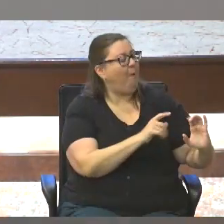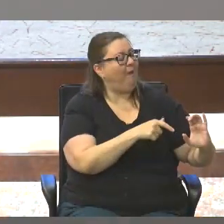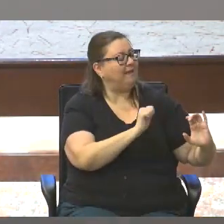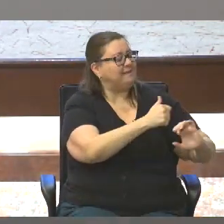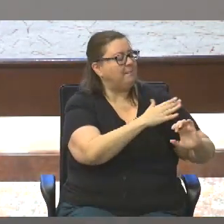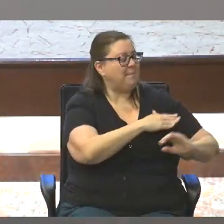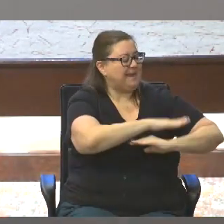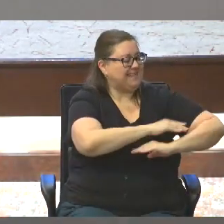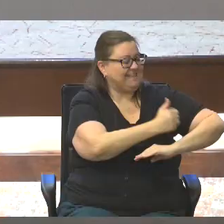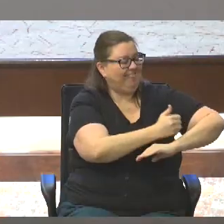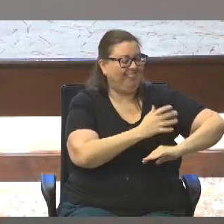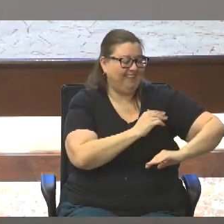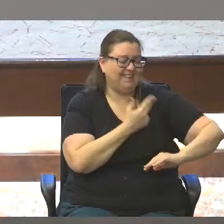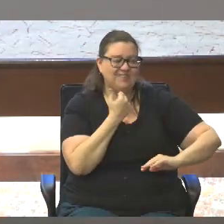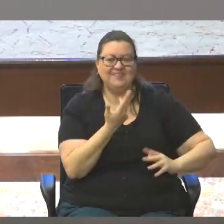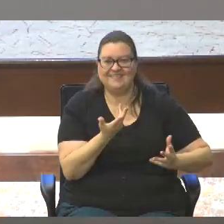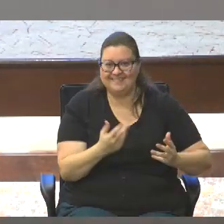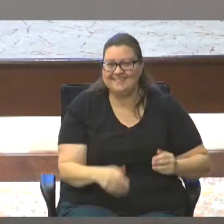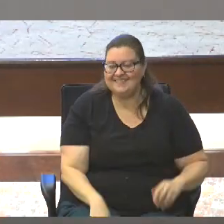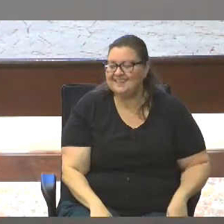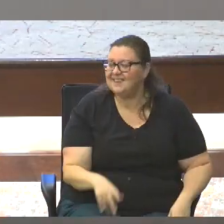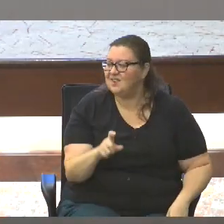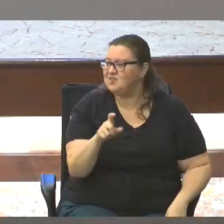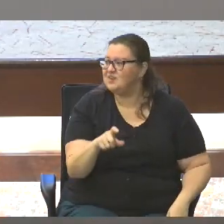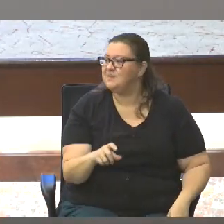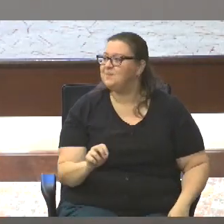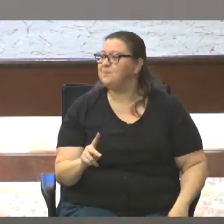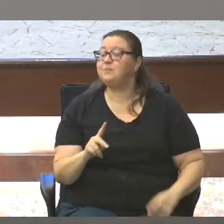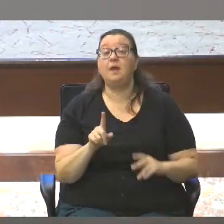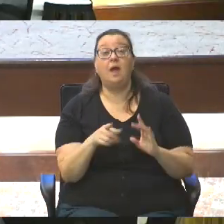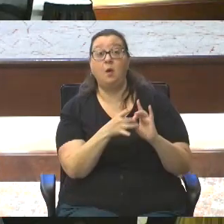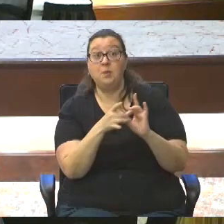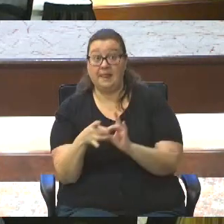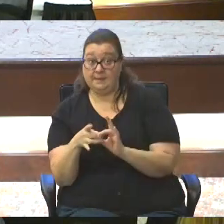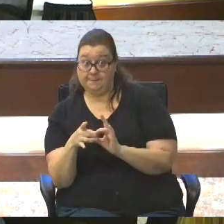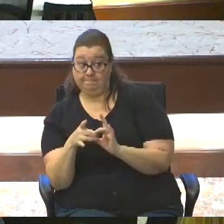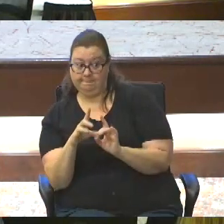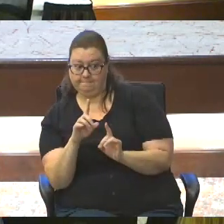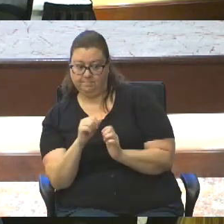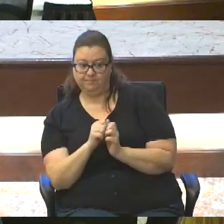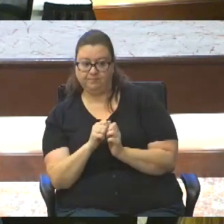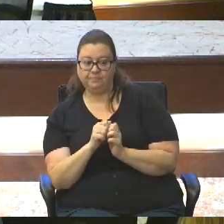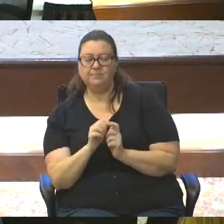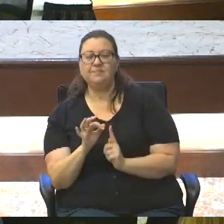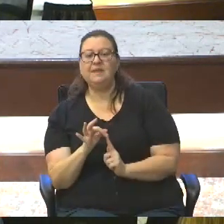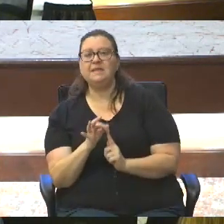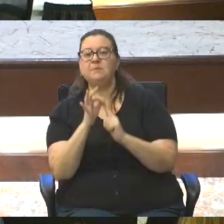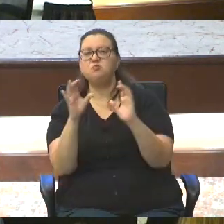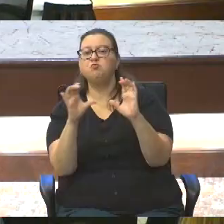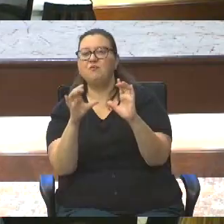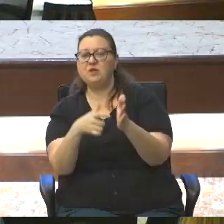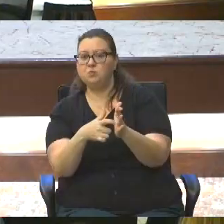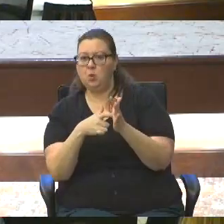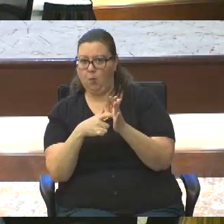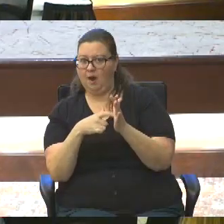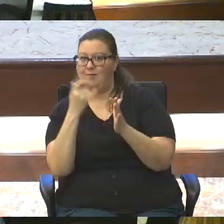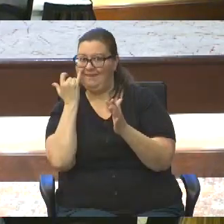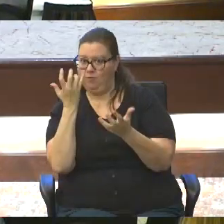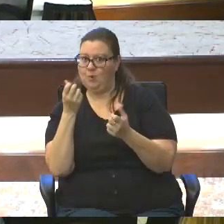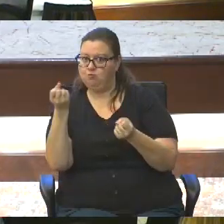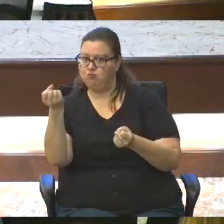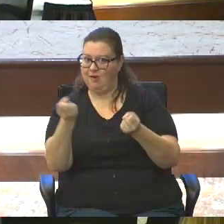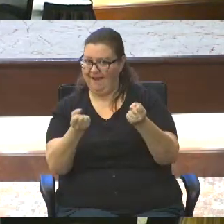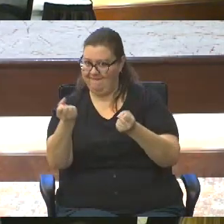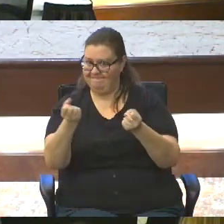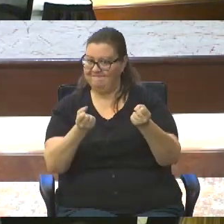size of like a 3.6 million sedan. on that. But also, on a related note, is a special certification needed to drive one?